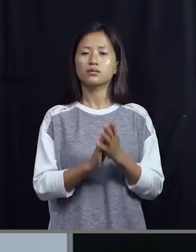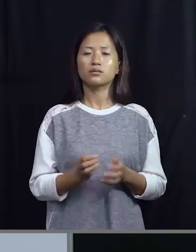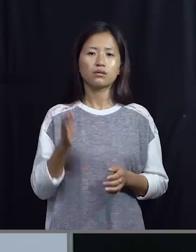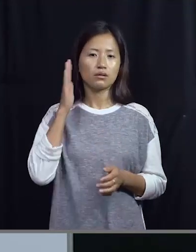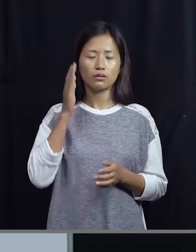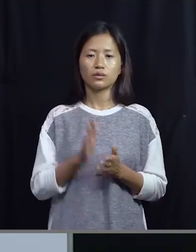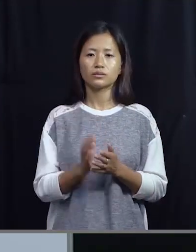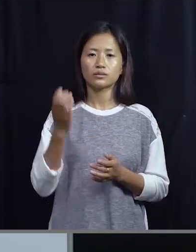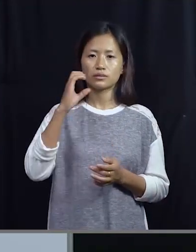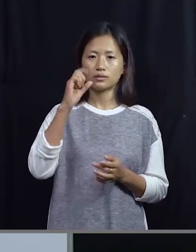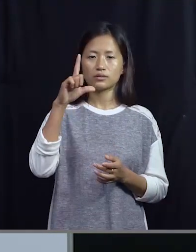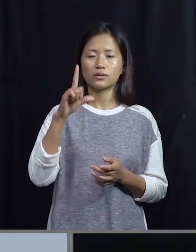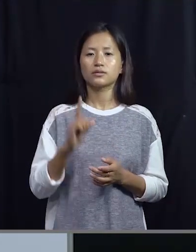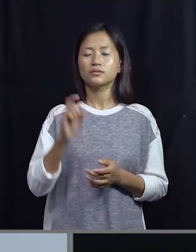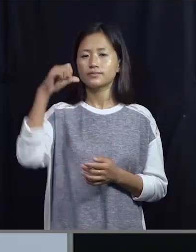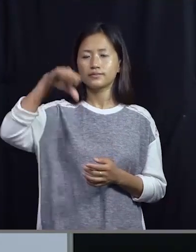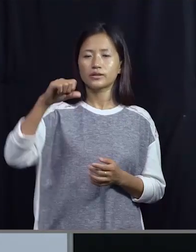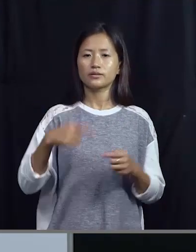10. There is